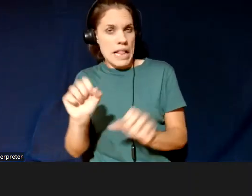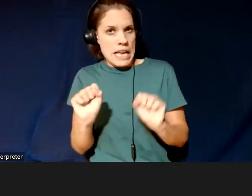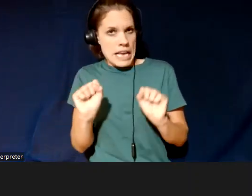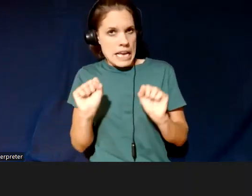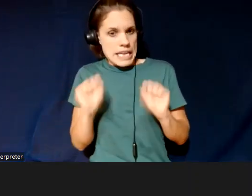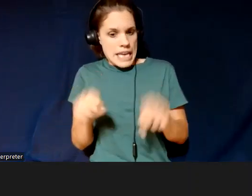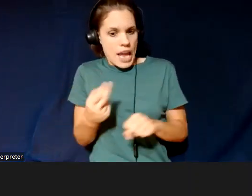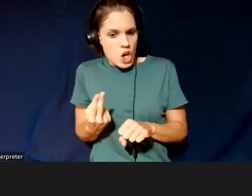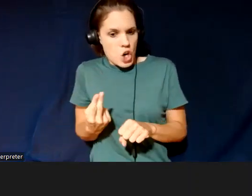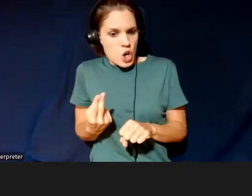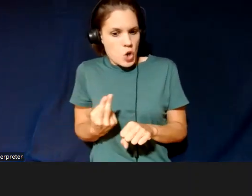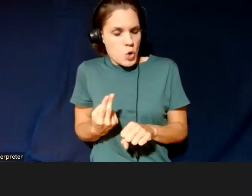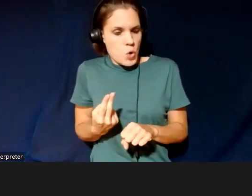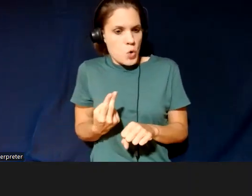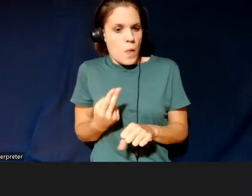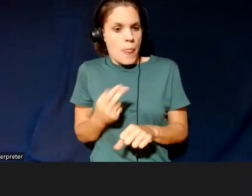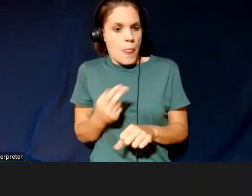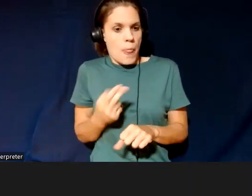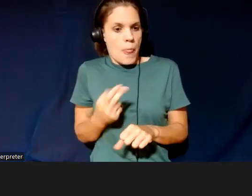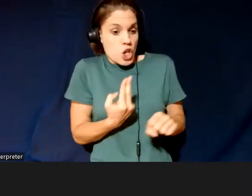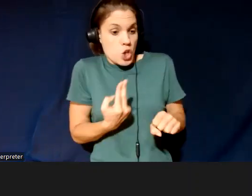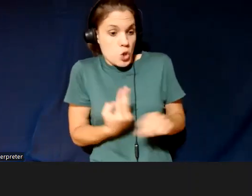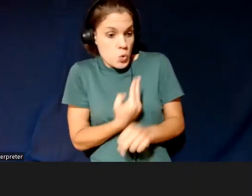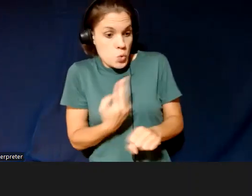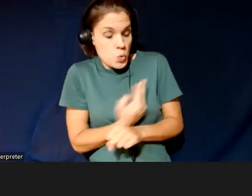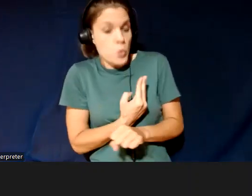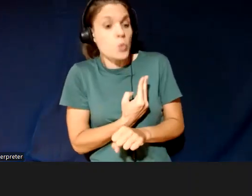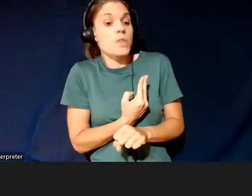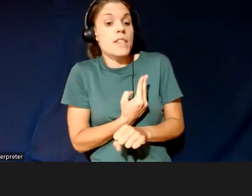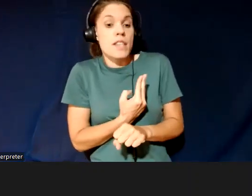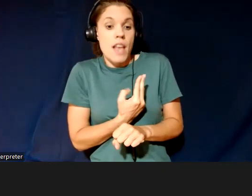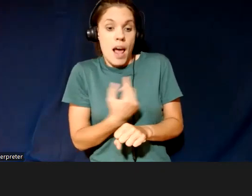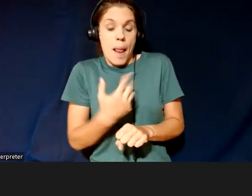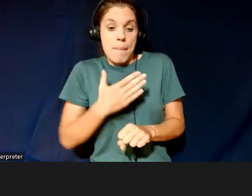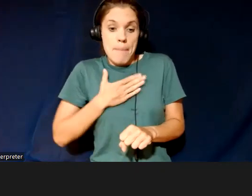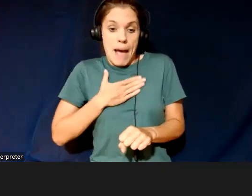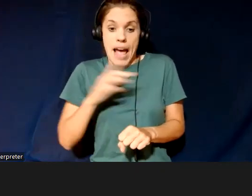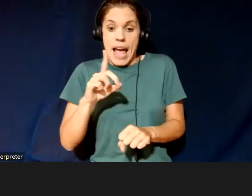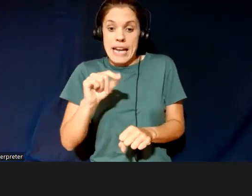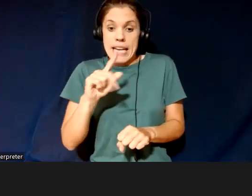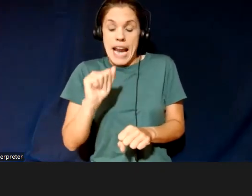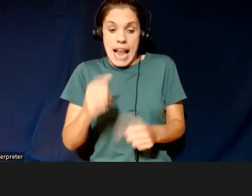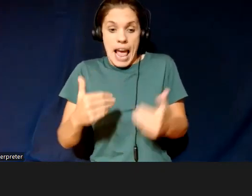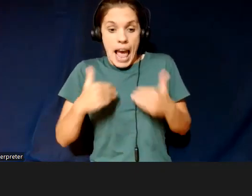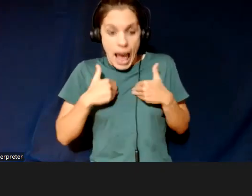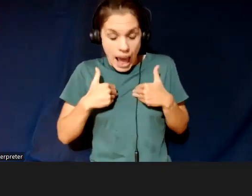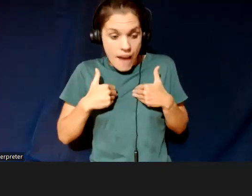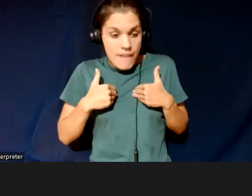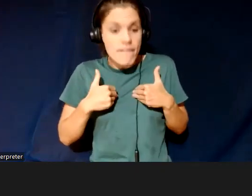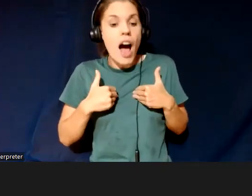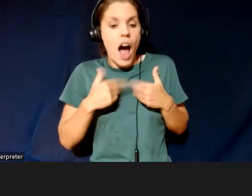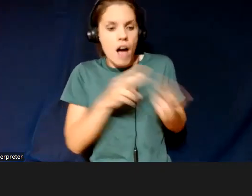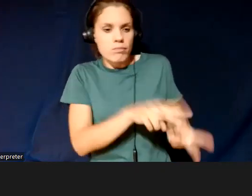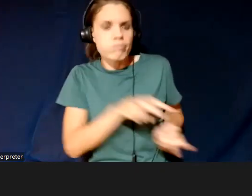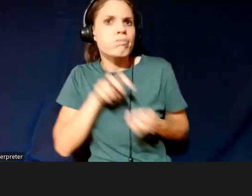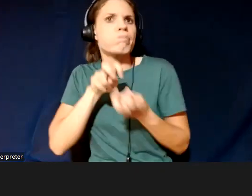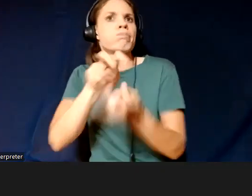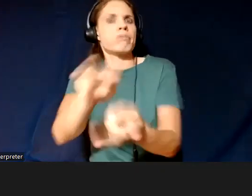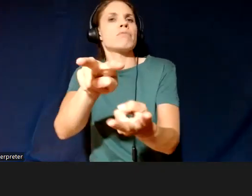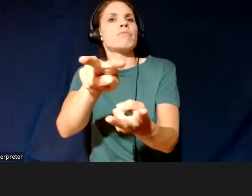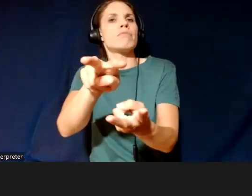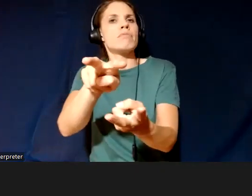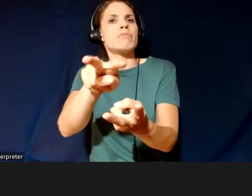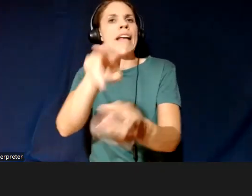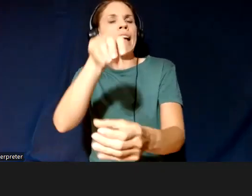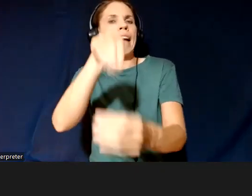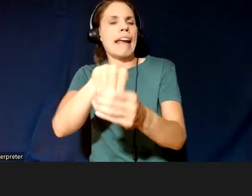your database so others don't have to start from scratch? So, yes. Or will that be coming in the future? Yeah,